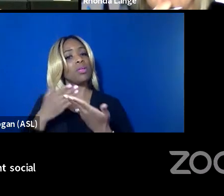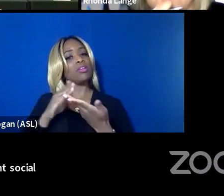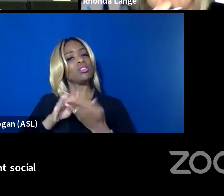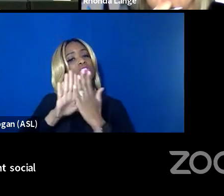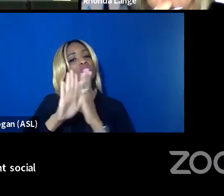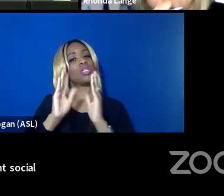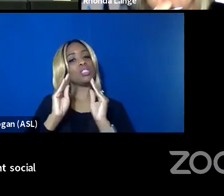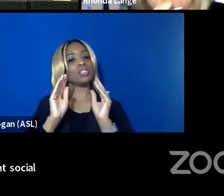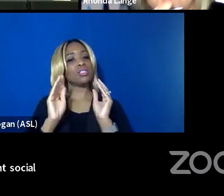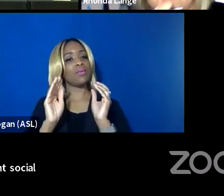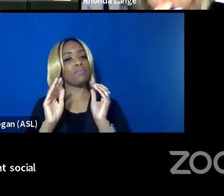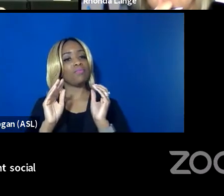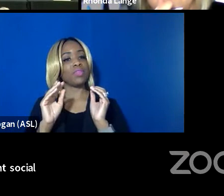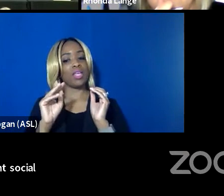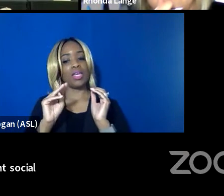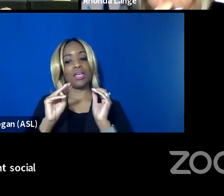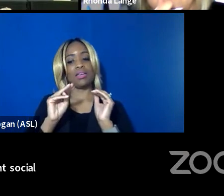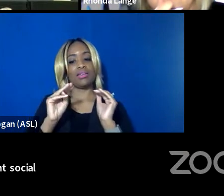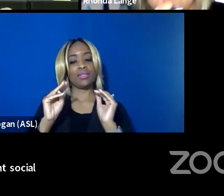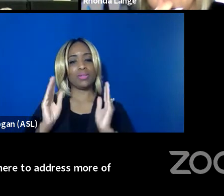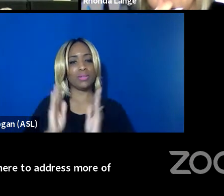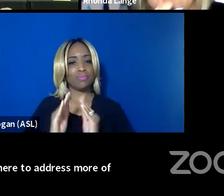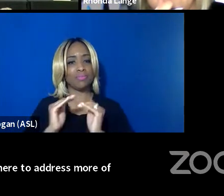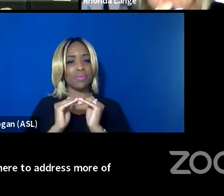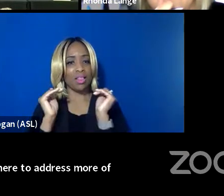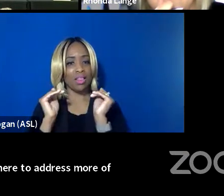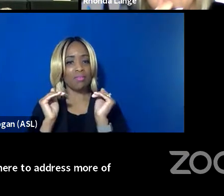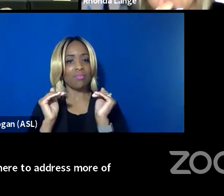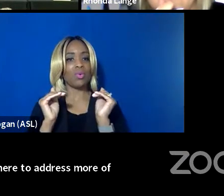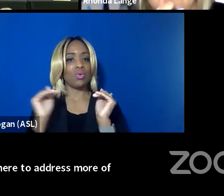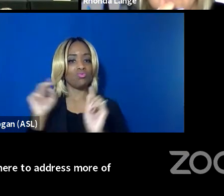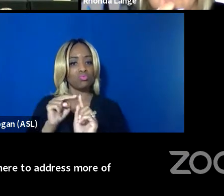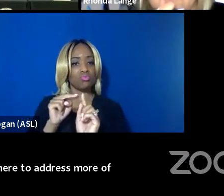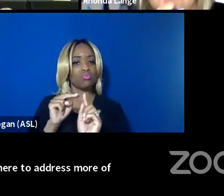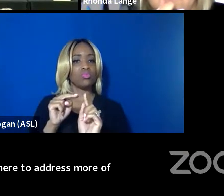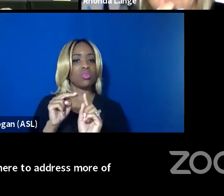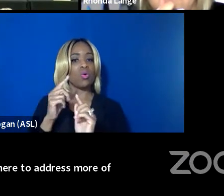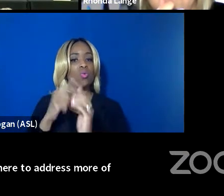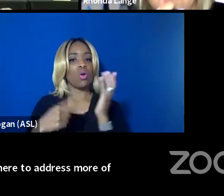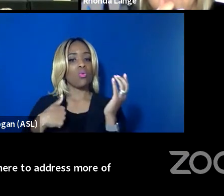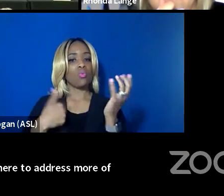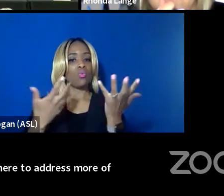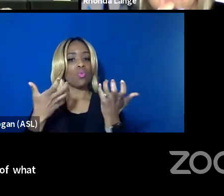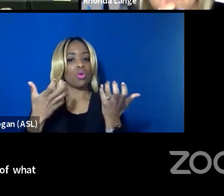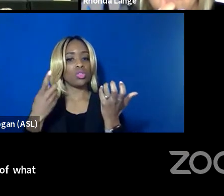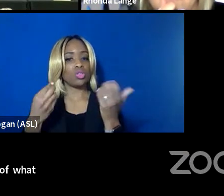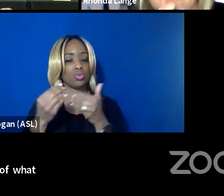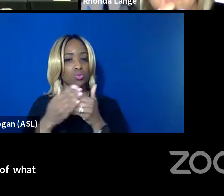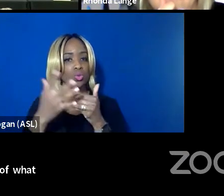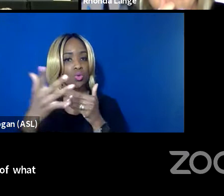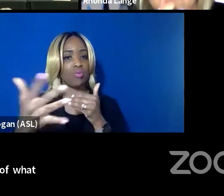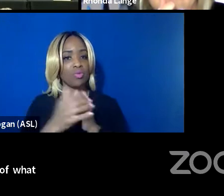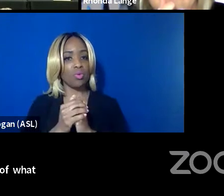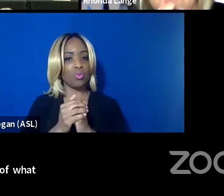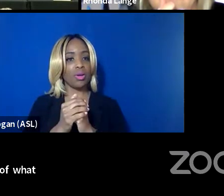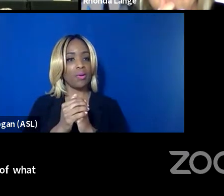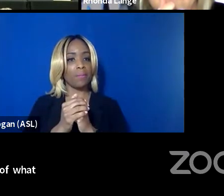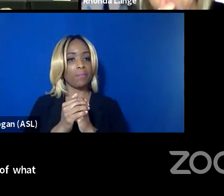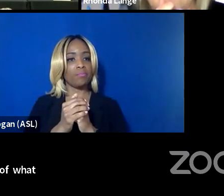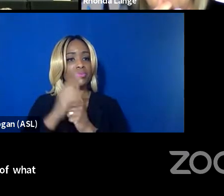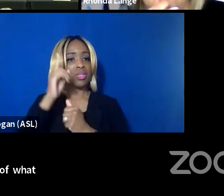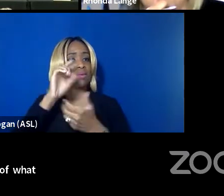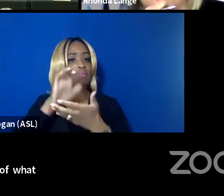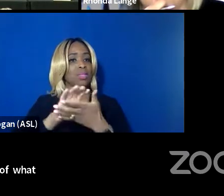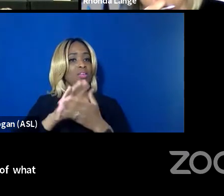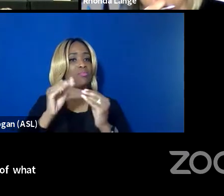a micro level view of what we want to do going forward. And I believe more than